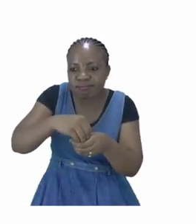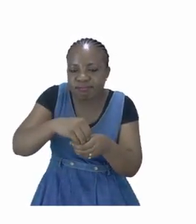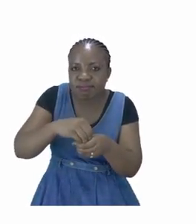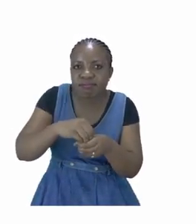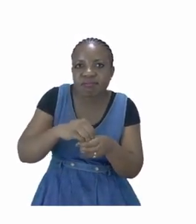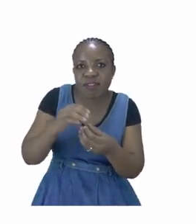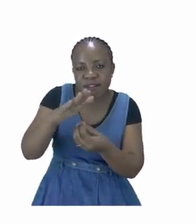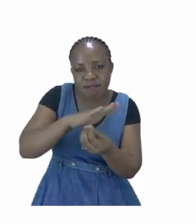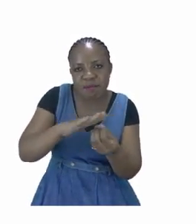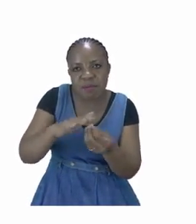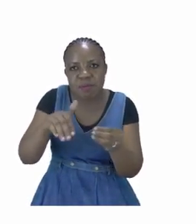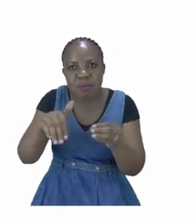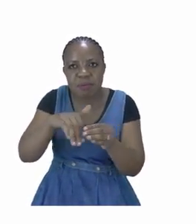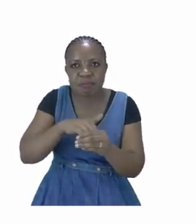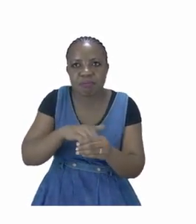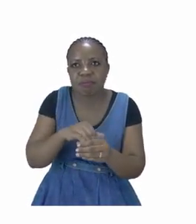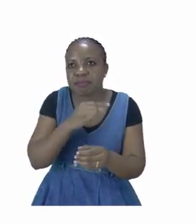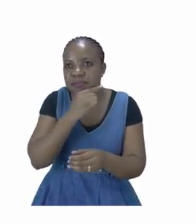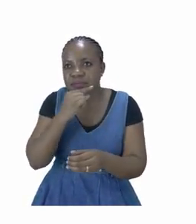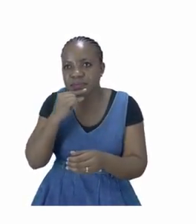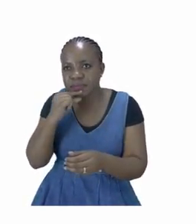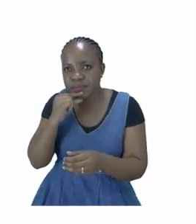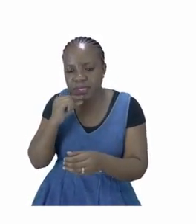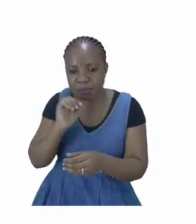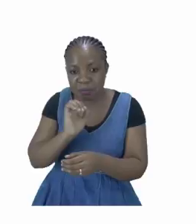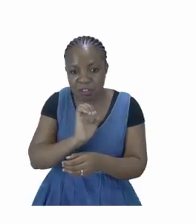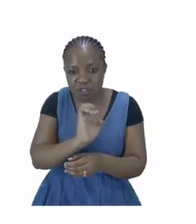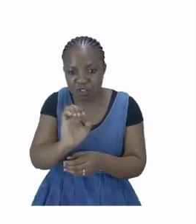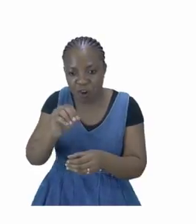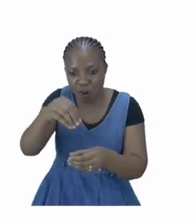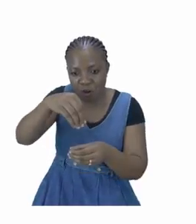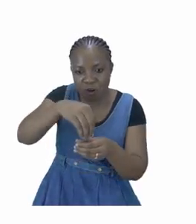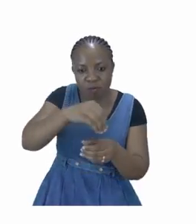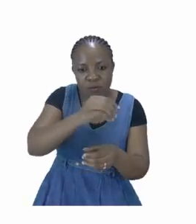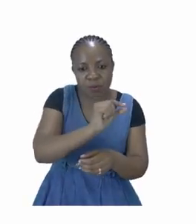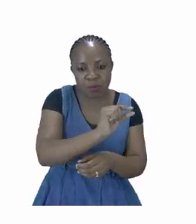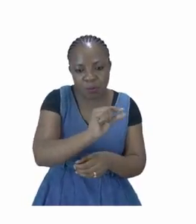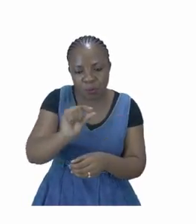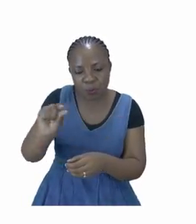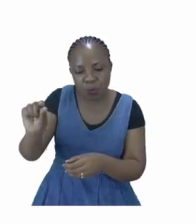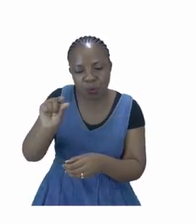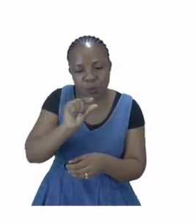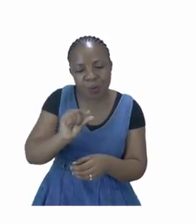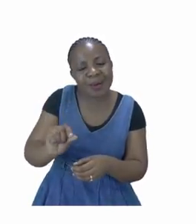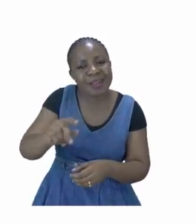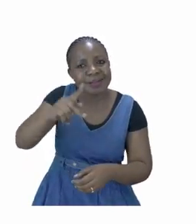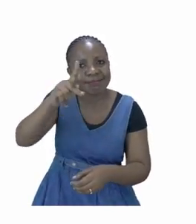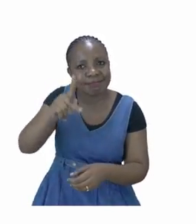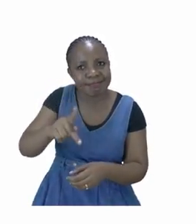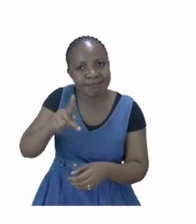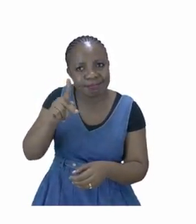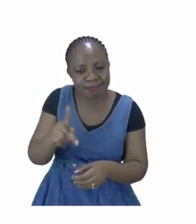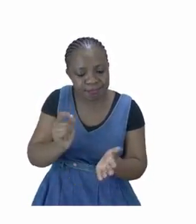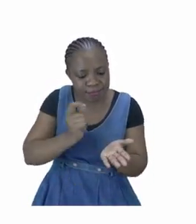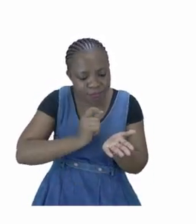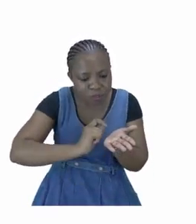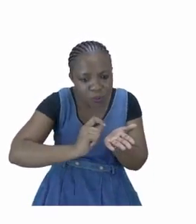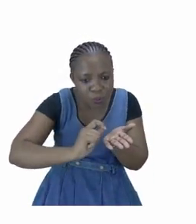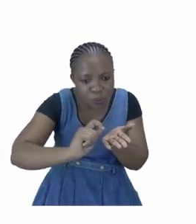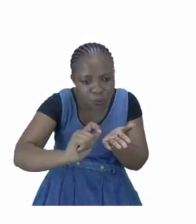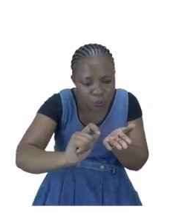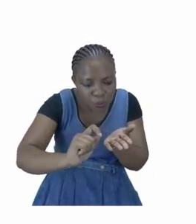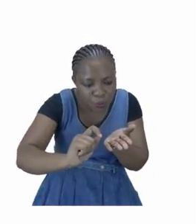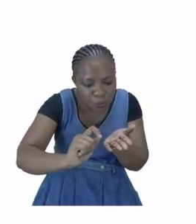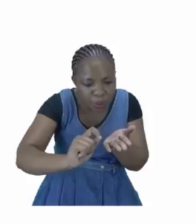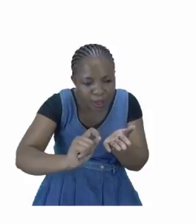fun. Also, read your sentences carefully before you say you